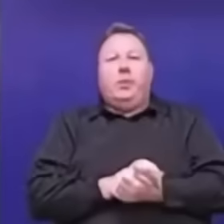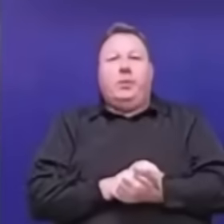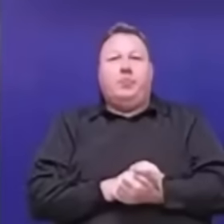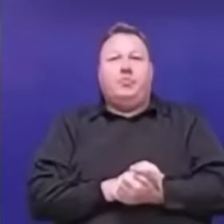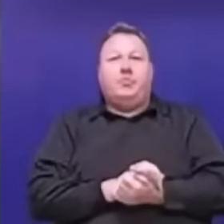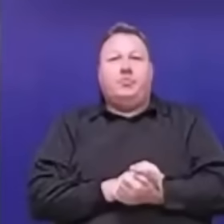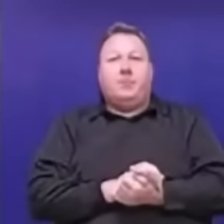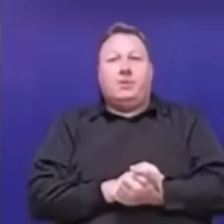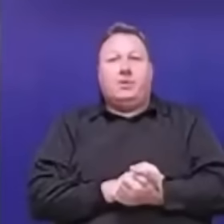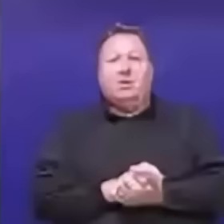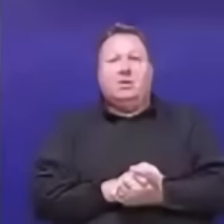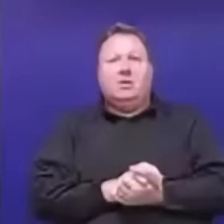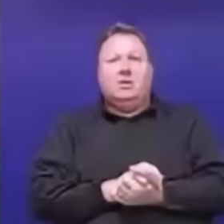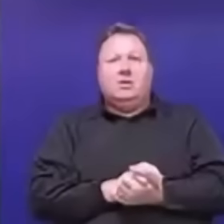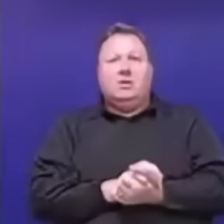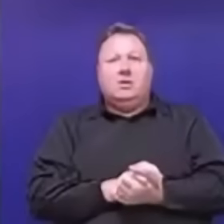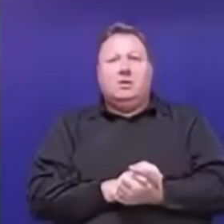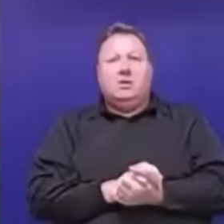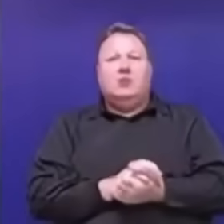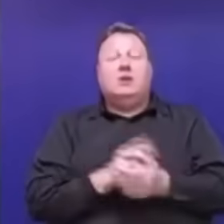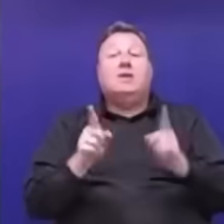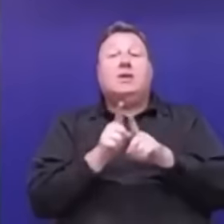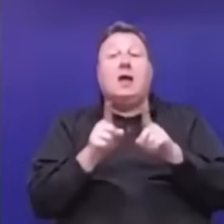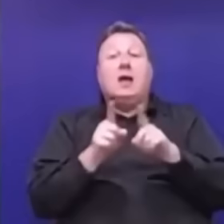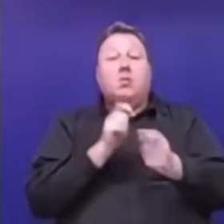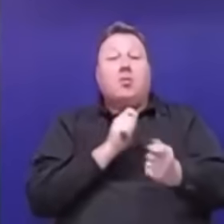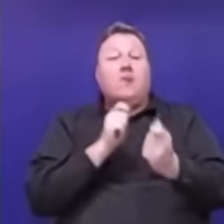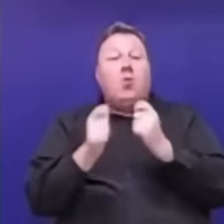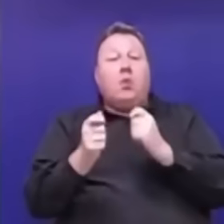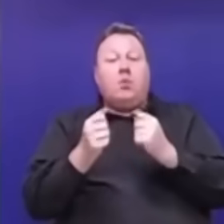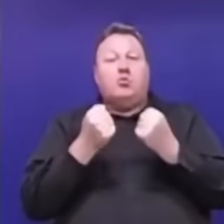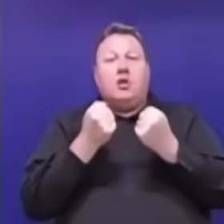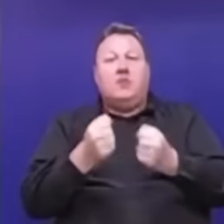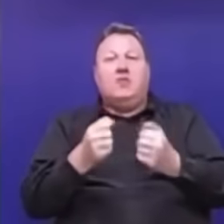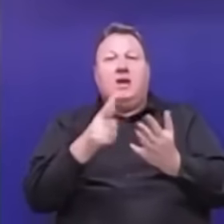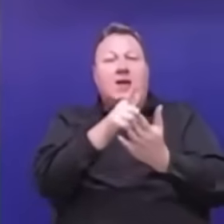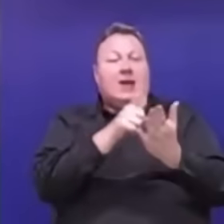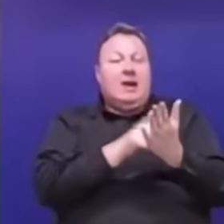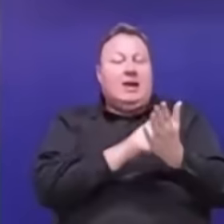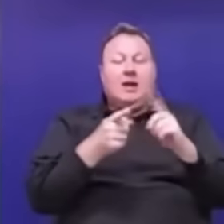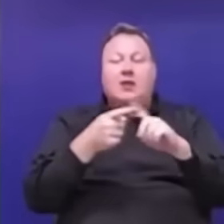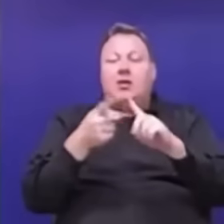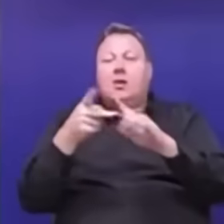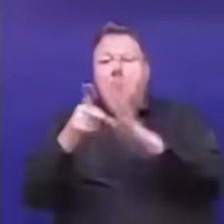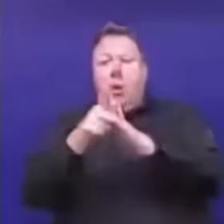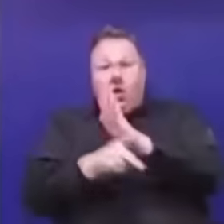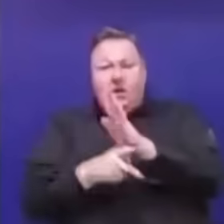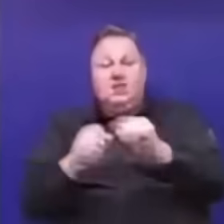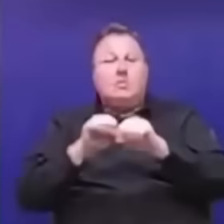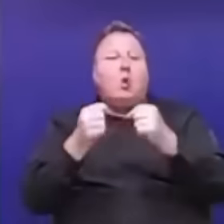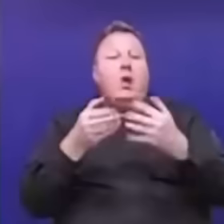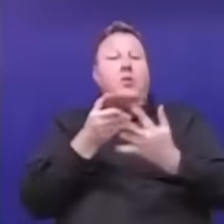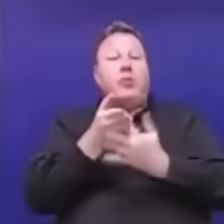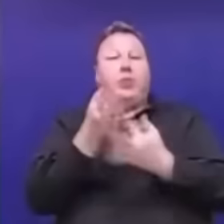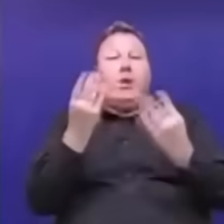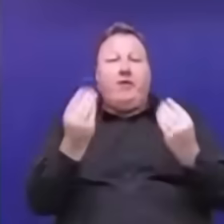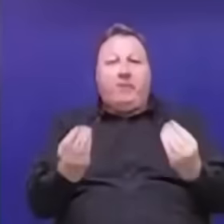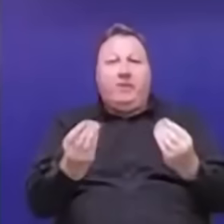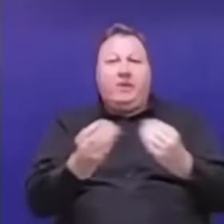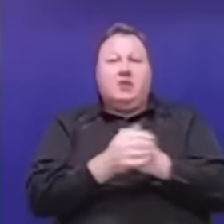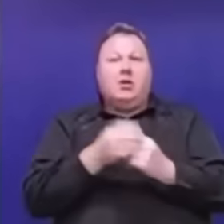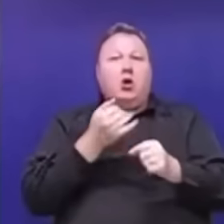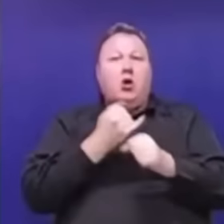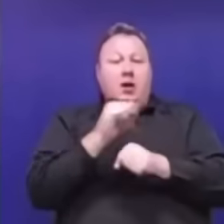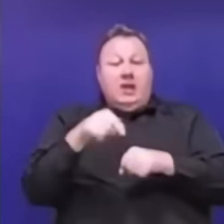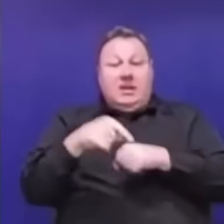Affairs. Our reform drive is also supported by a series of legal and policy breakthroughs. Earlier this year,